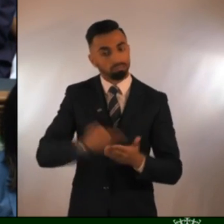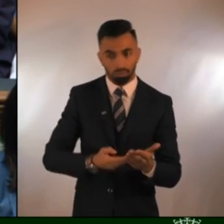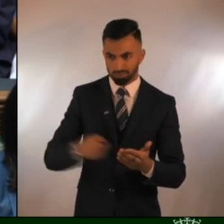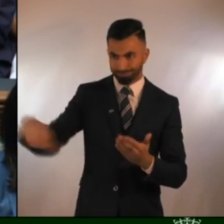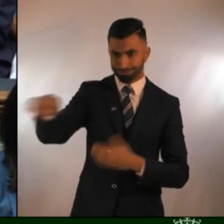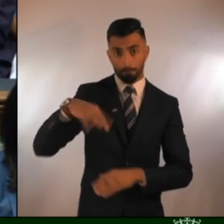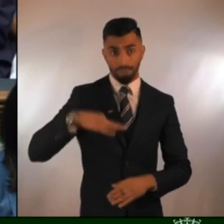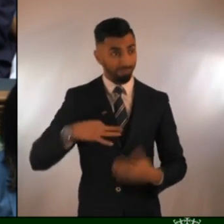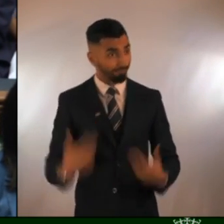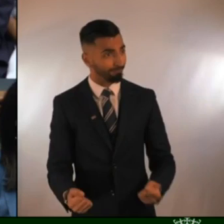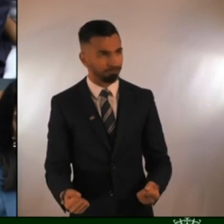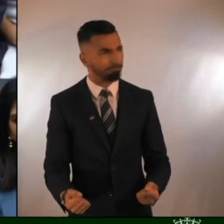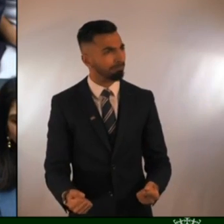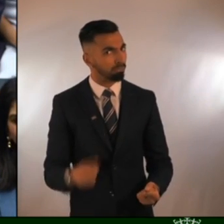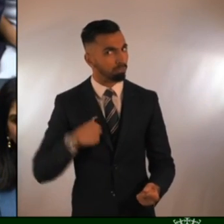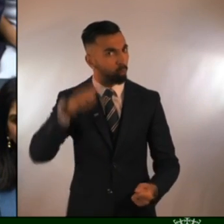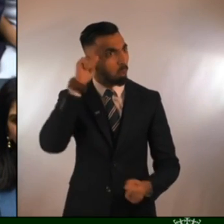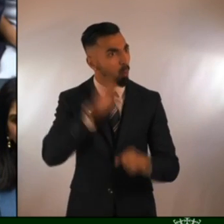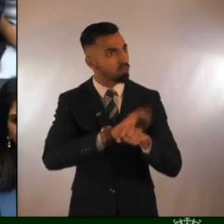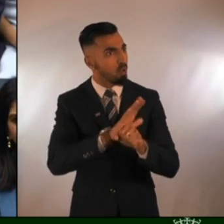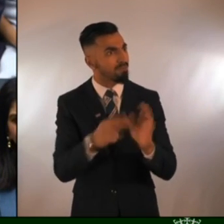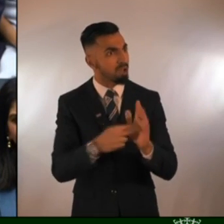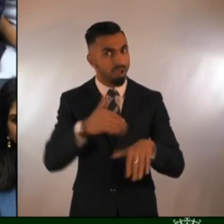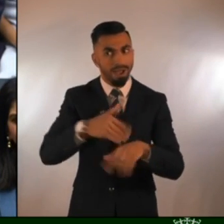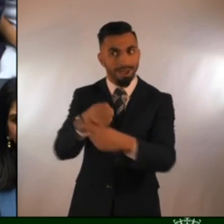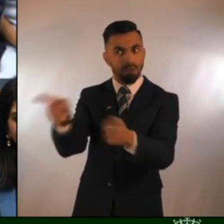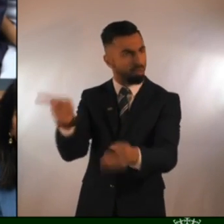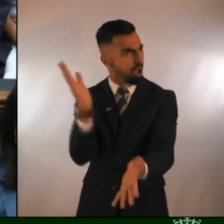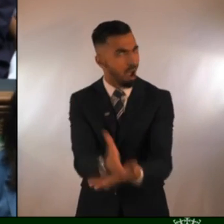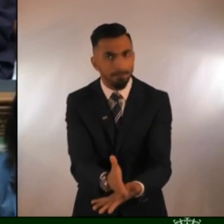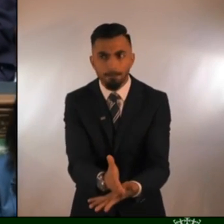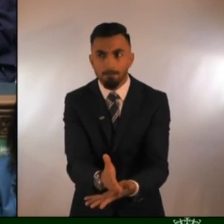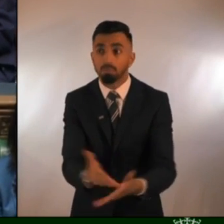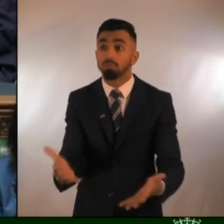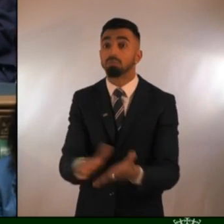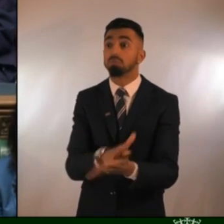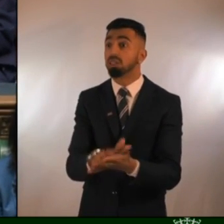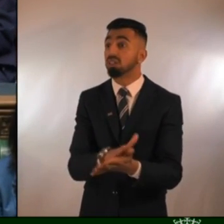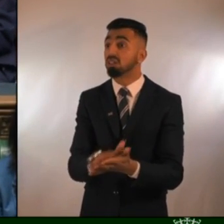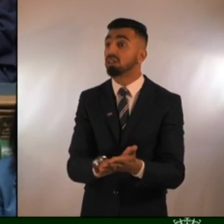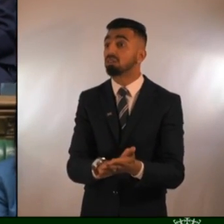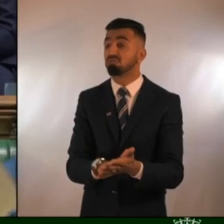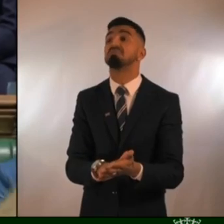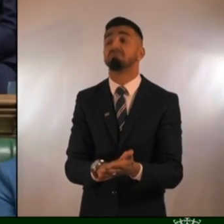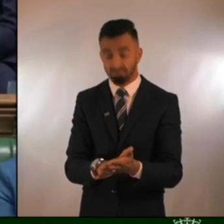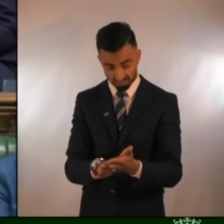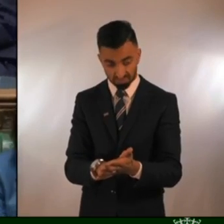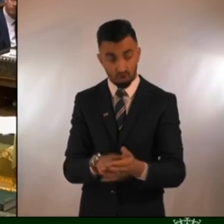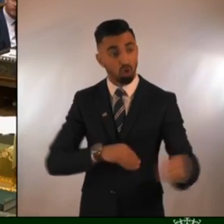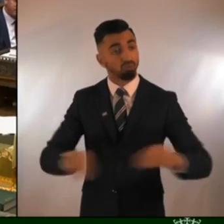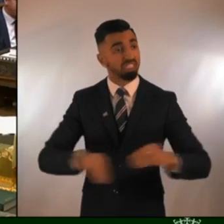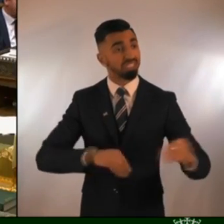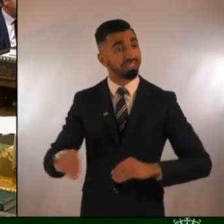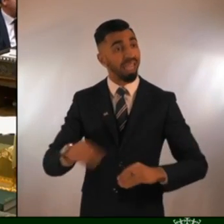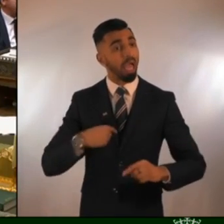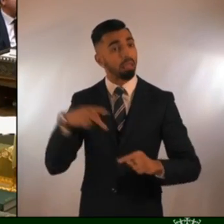hit. So for this year, I have decided to extend the 100% retail discount to them as well.